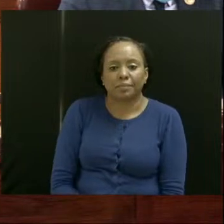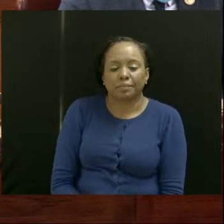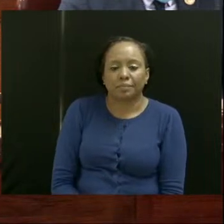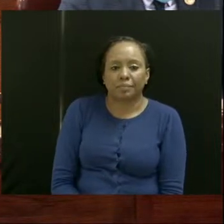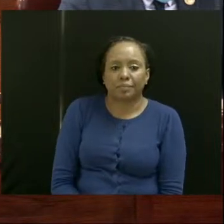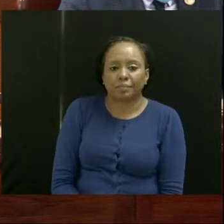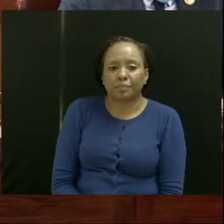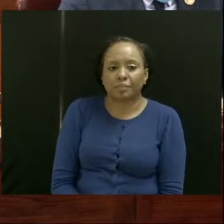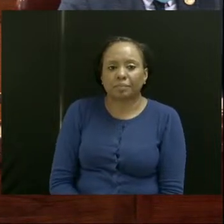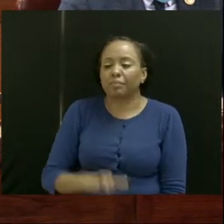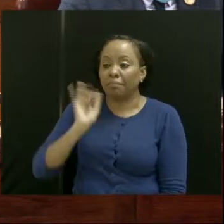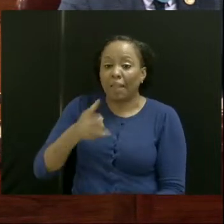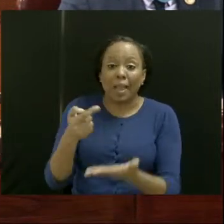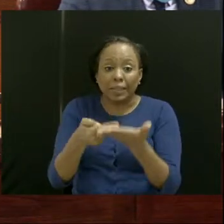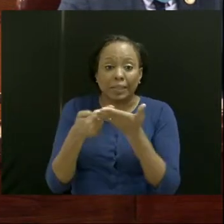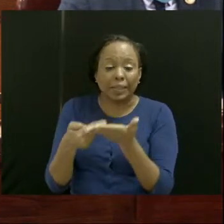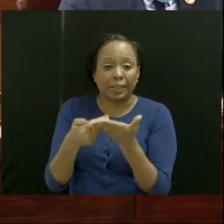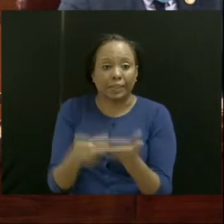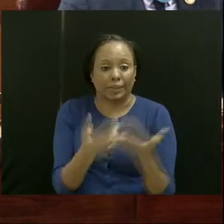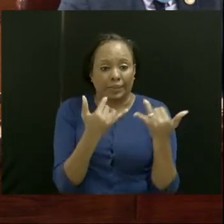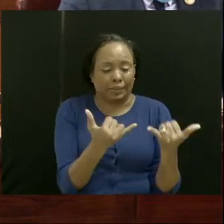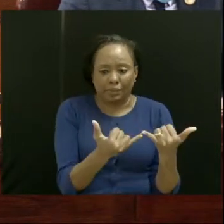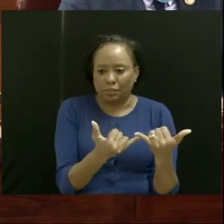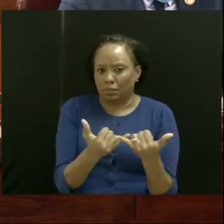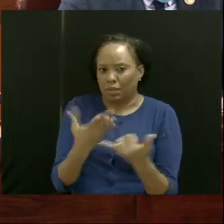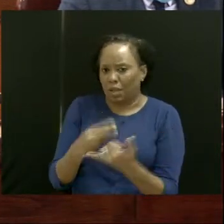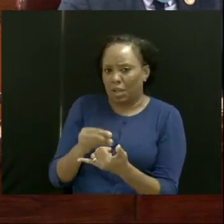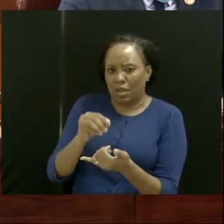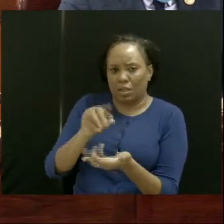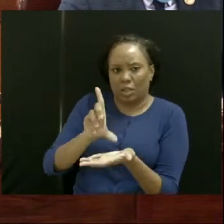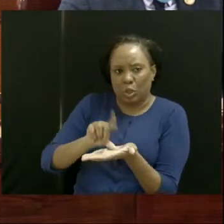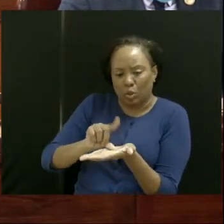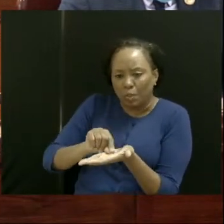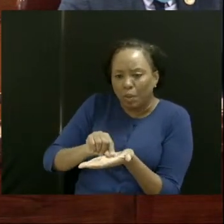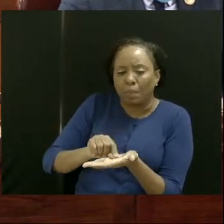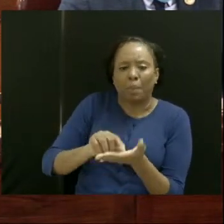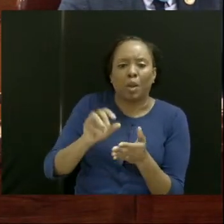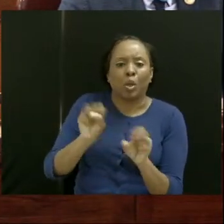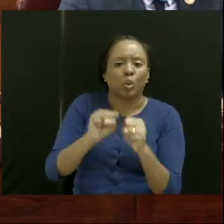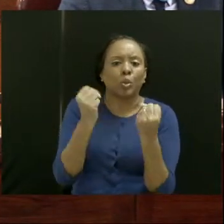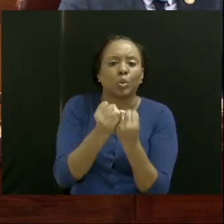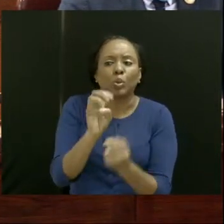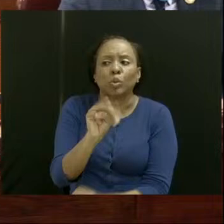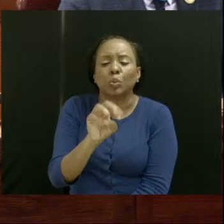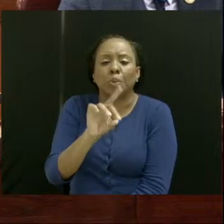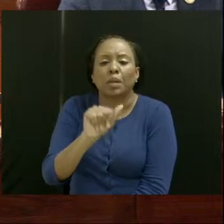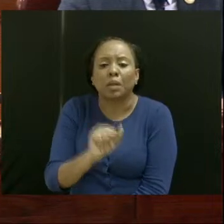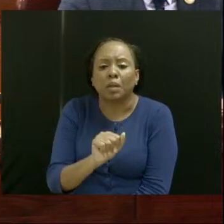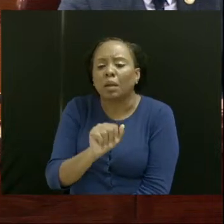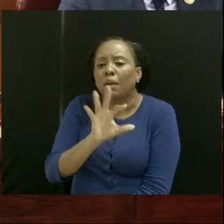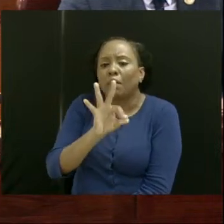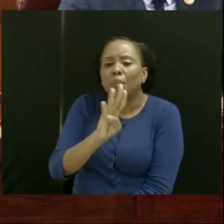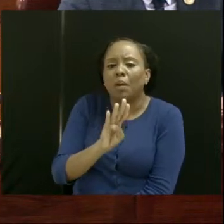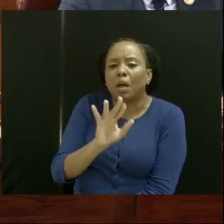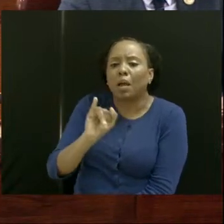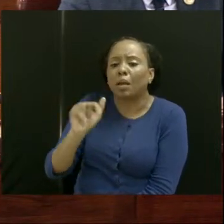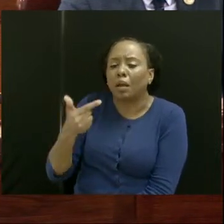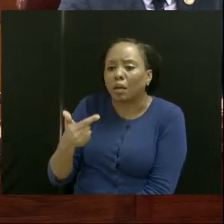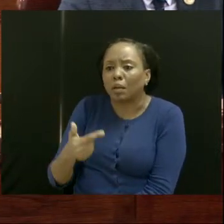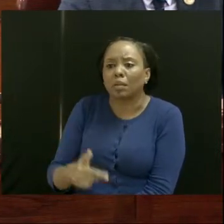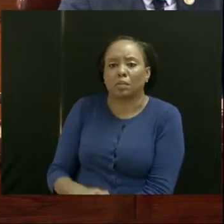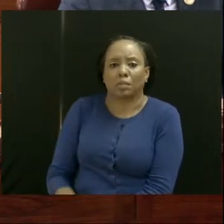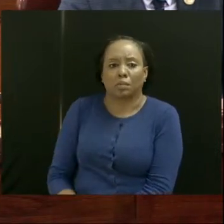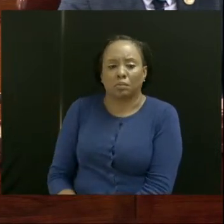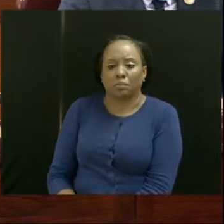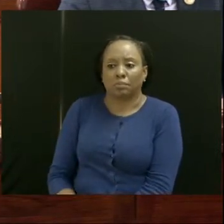out there, in the media, both the traditional media and the social media.